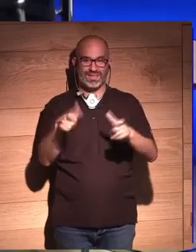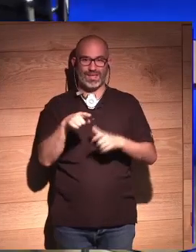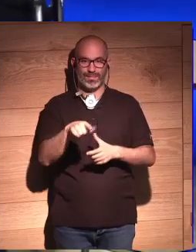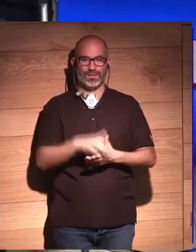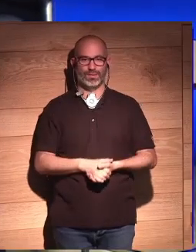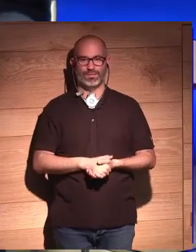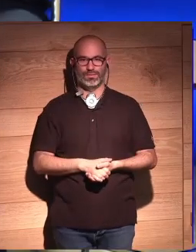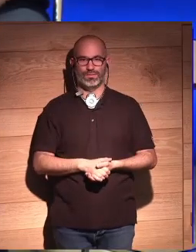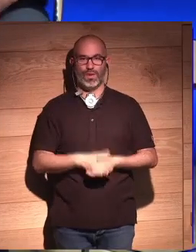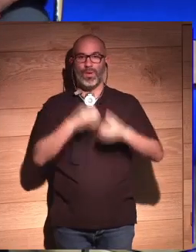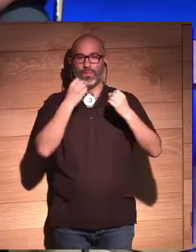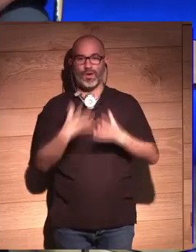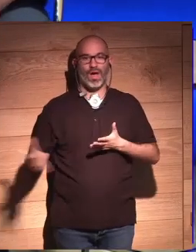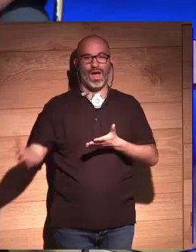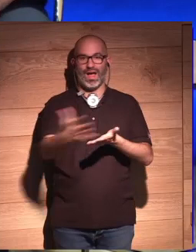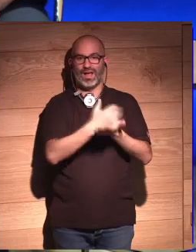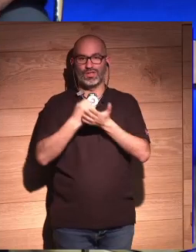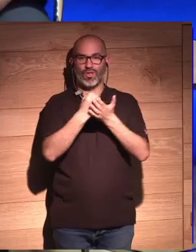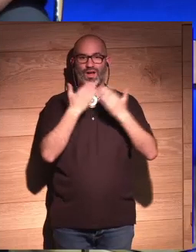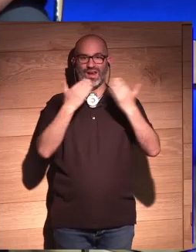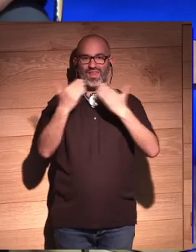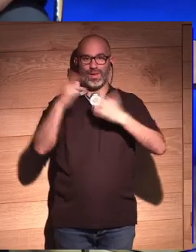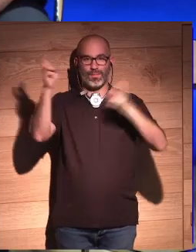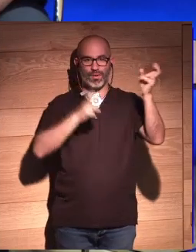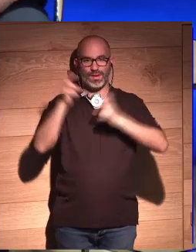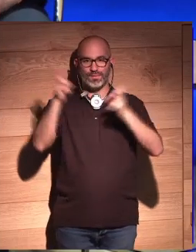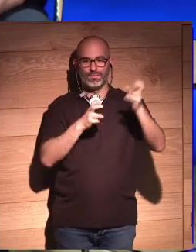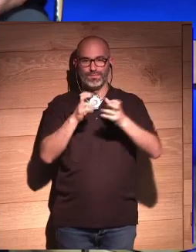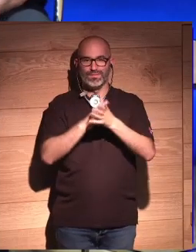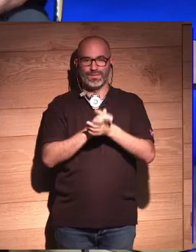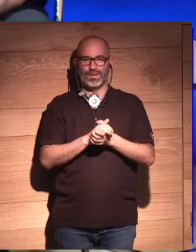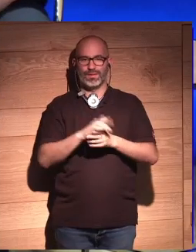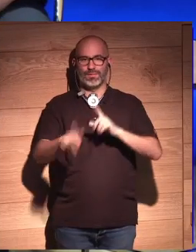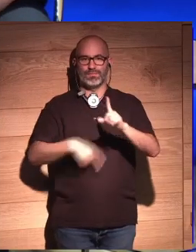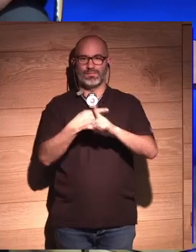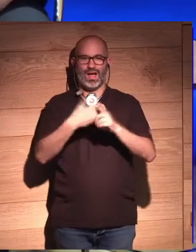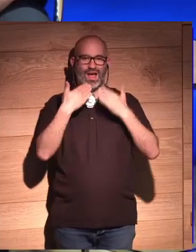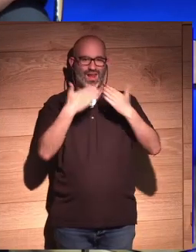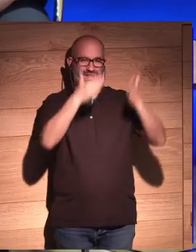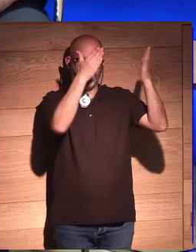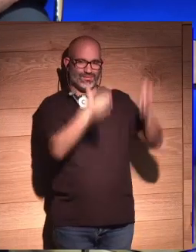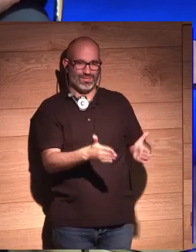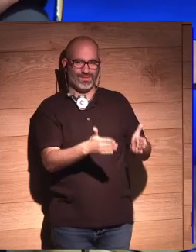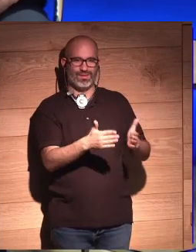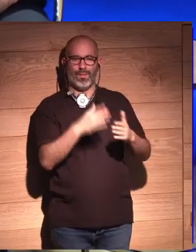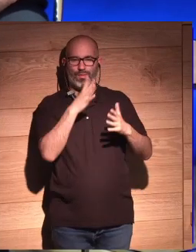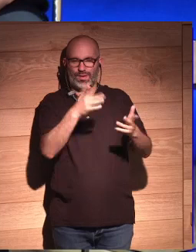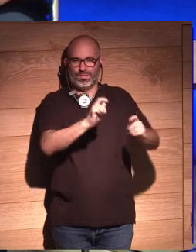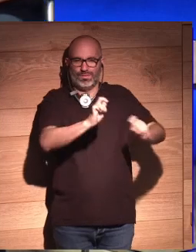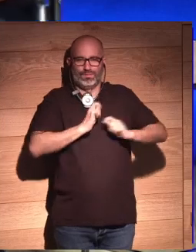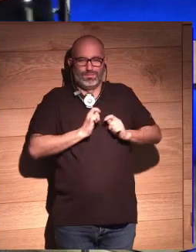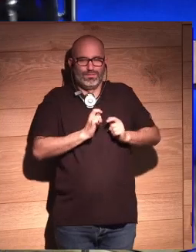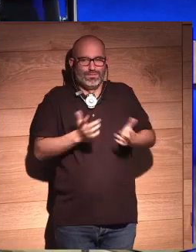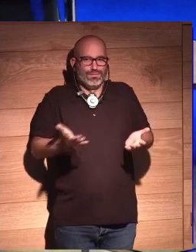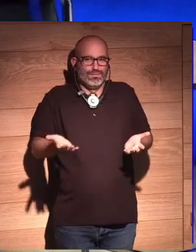Bueno, os tengo que dar a todos las... Well, I would like to thank you all for being here today, and especially Shari,